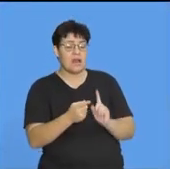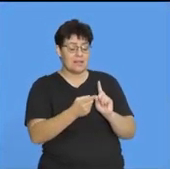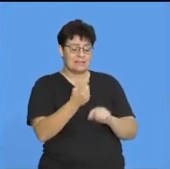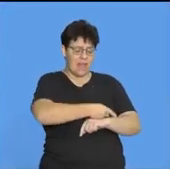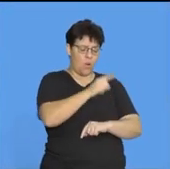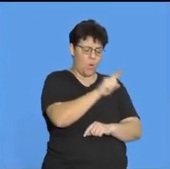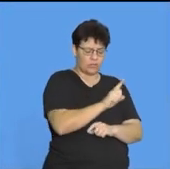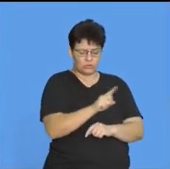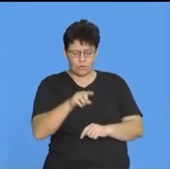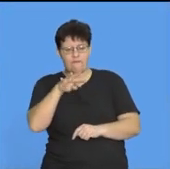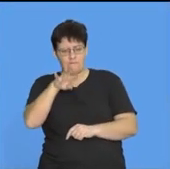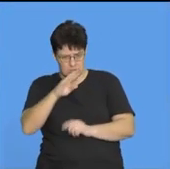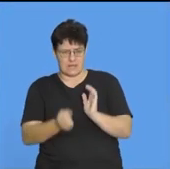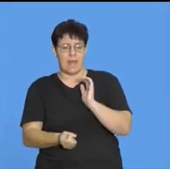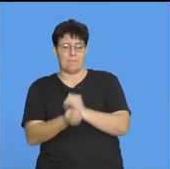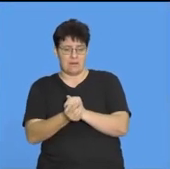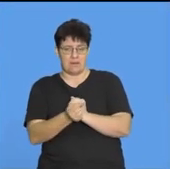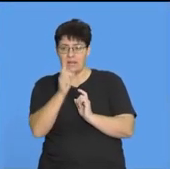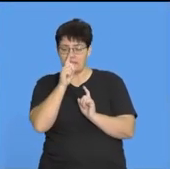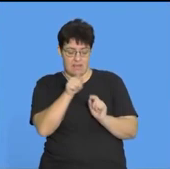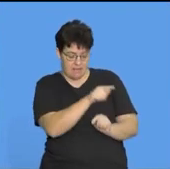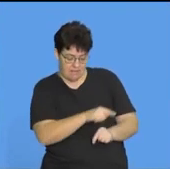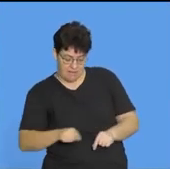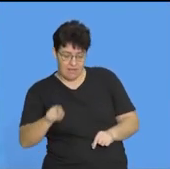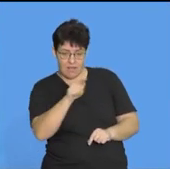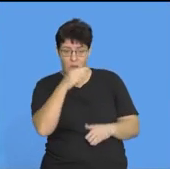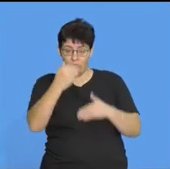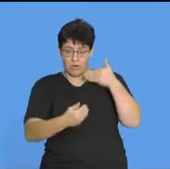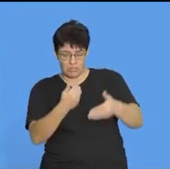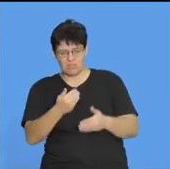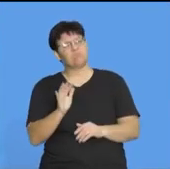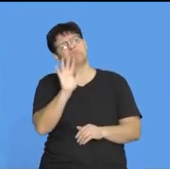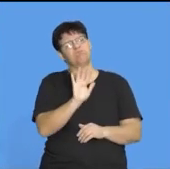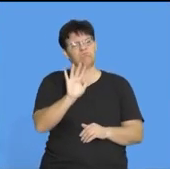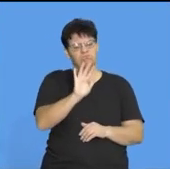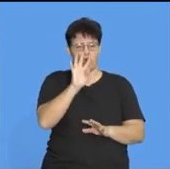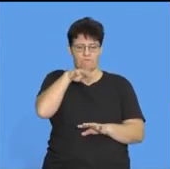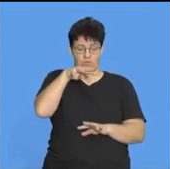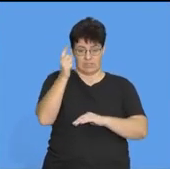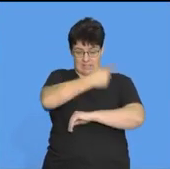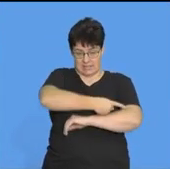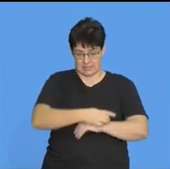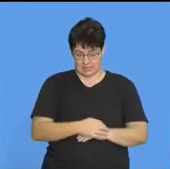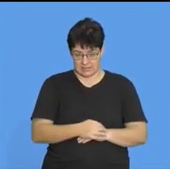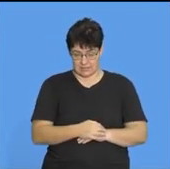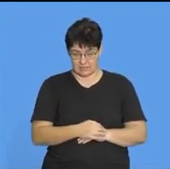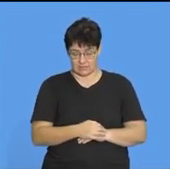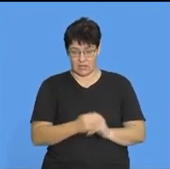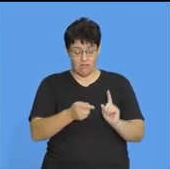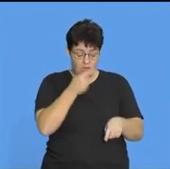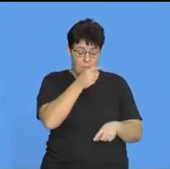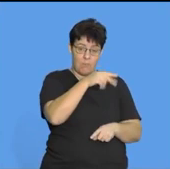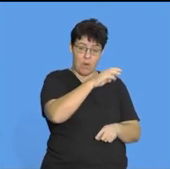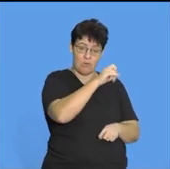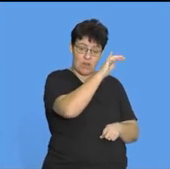14. And we see that this process here takes around 14 days. So from the primary